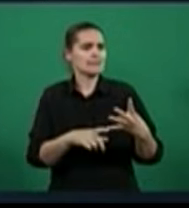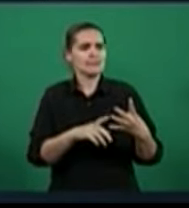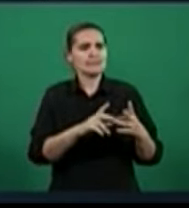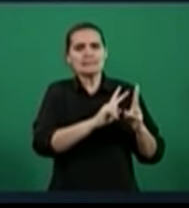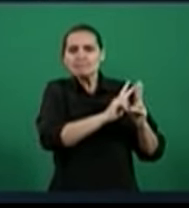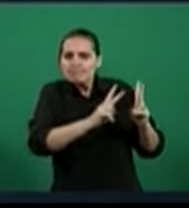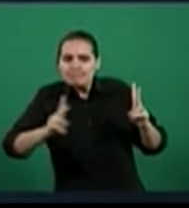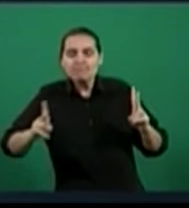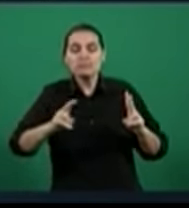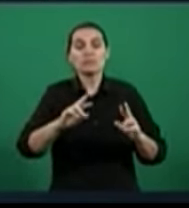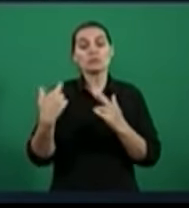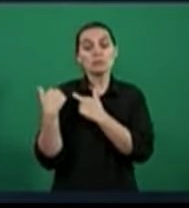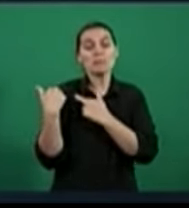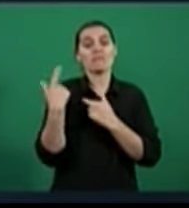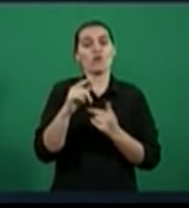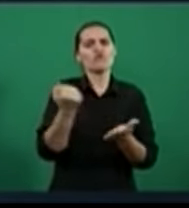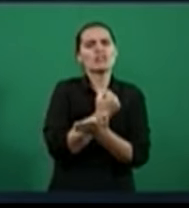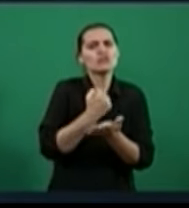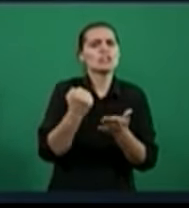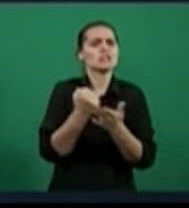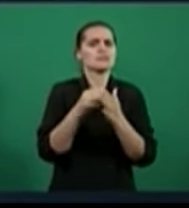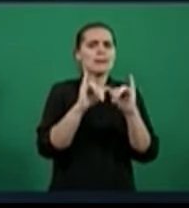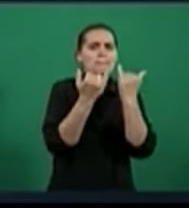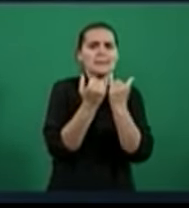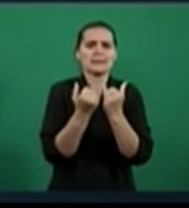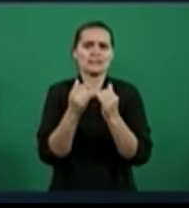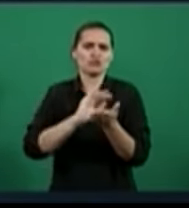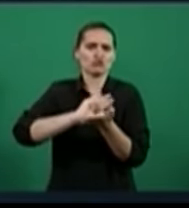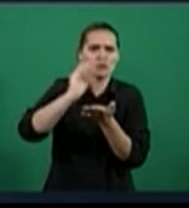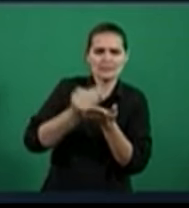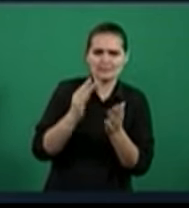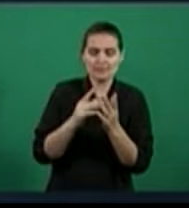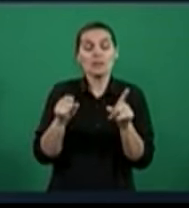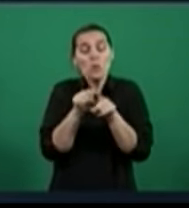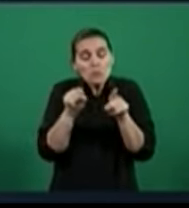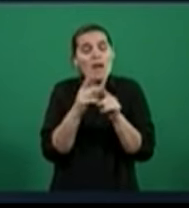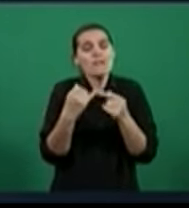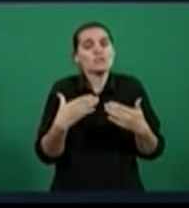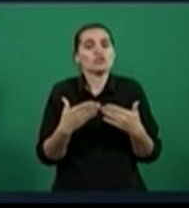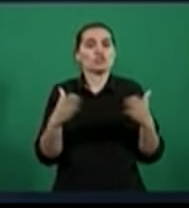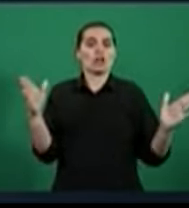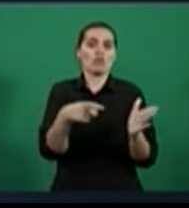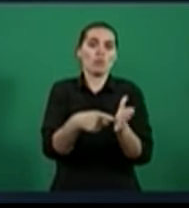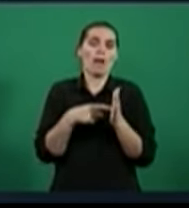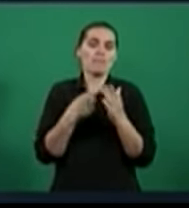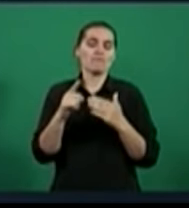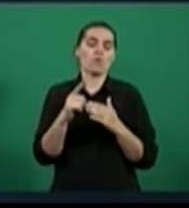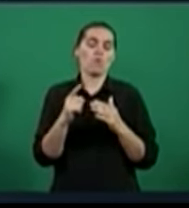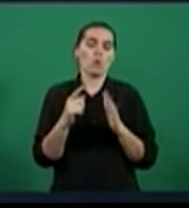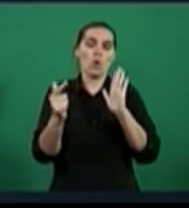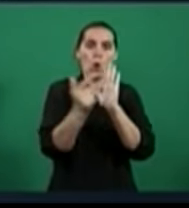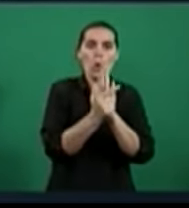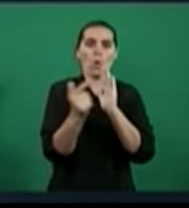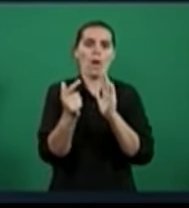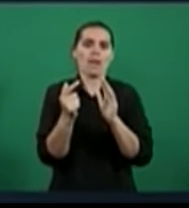for the registration of companies and trusts. And then there is general requirements around law enforcement and